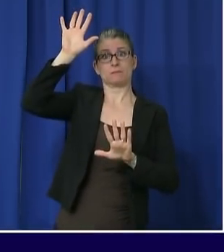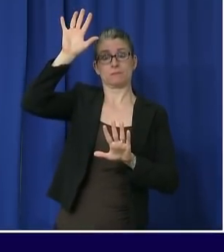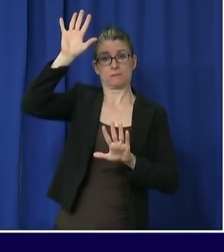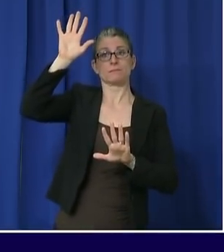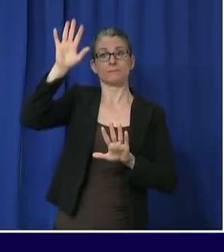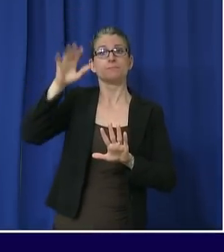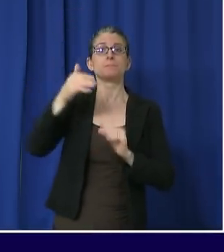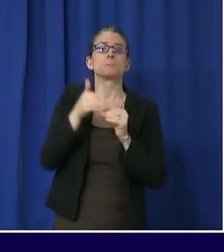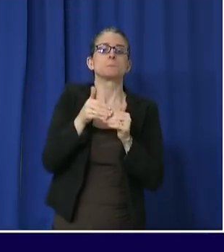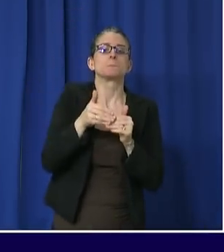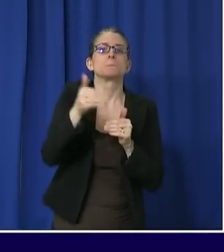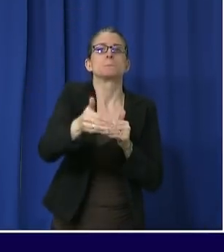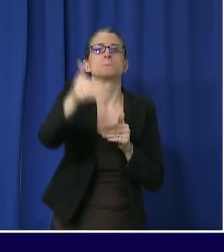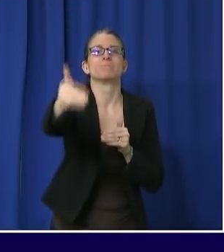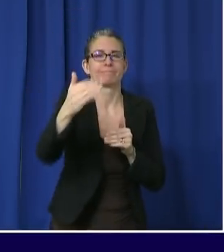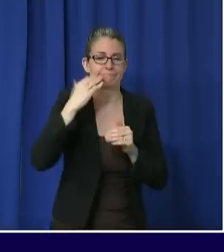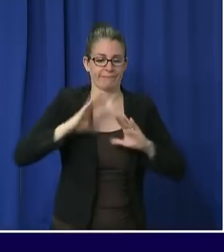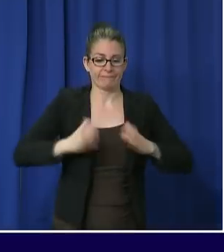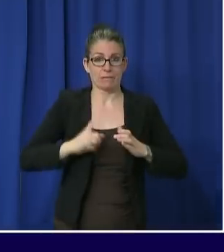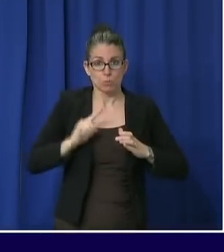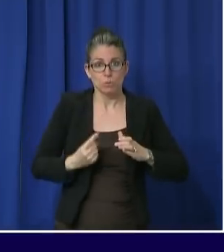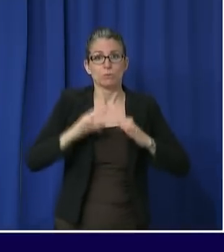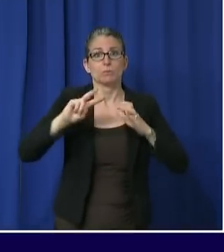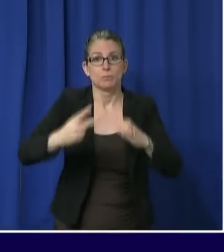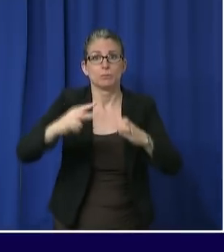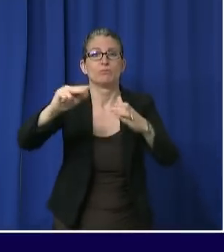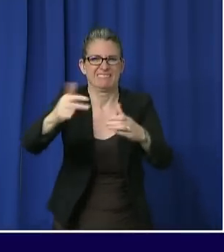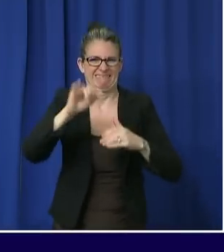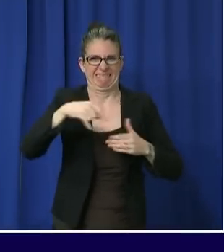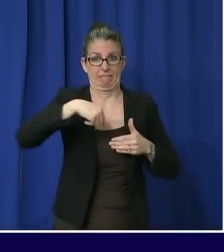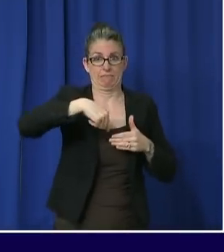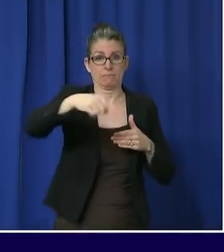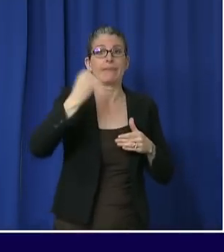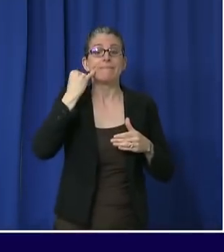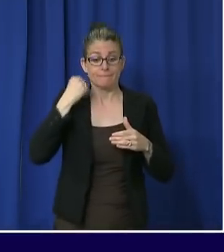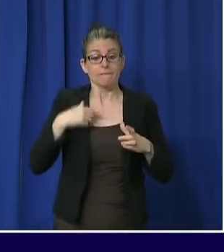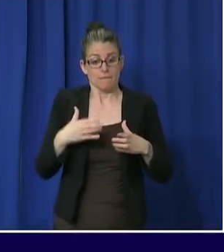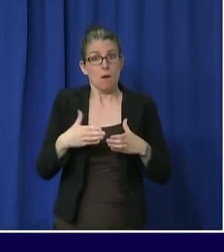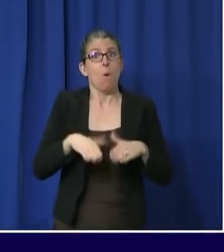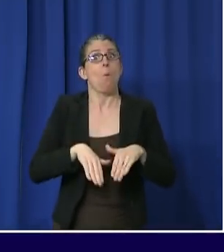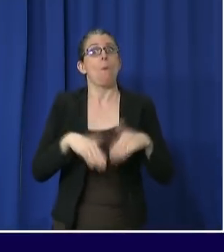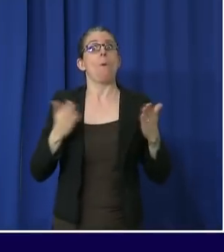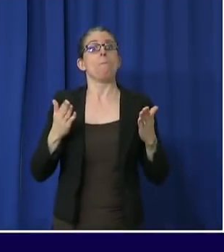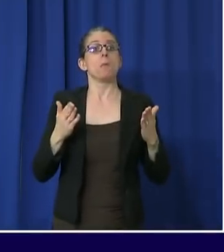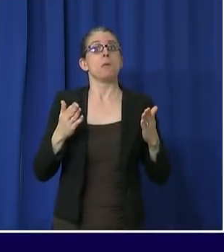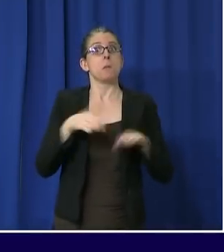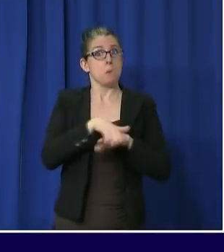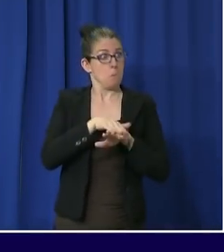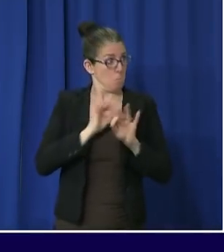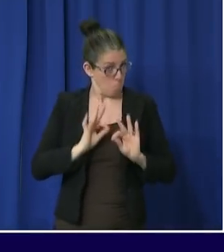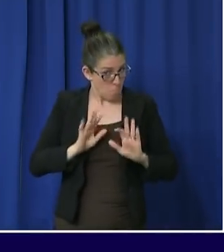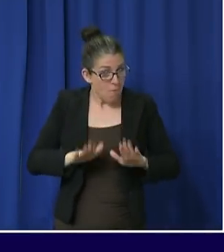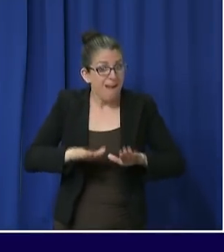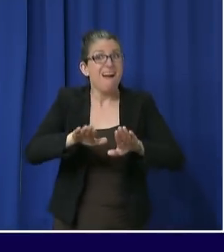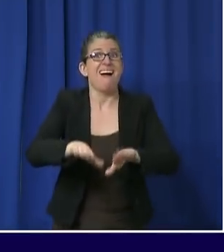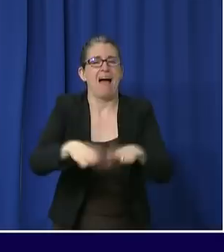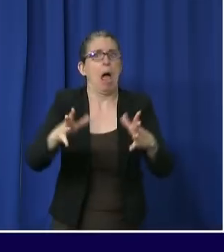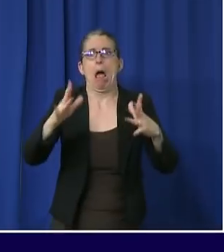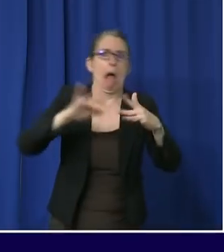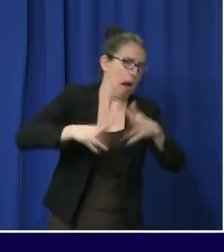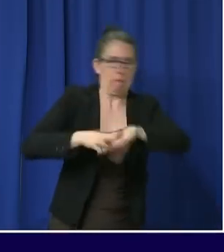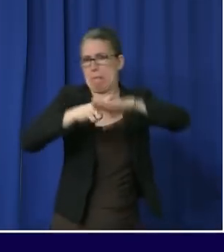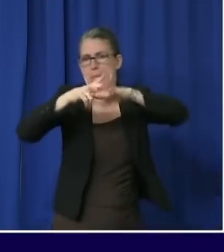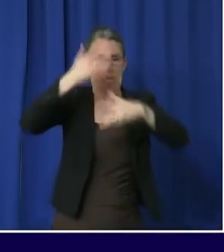in cases, what recommendations might be made? So Brian, first, just as a note, the reopening